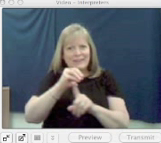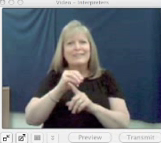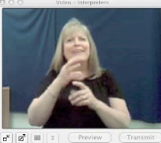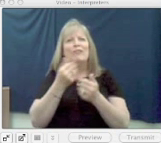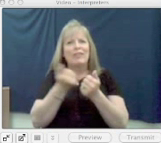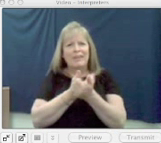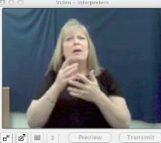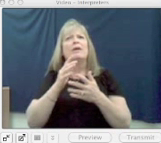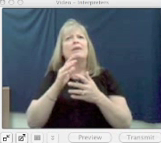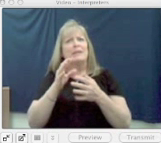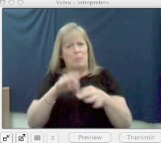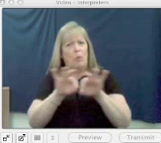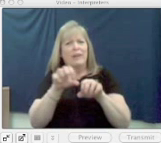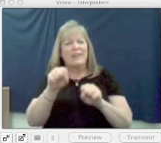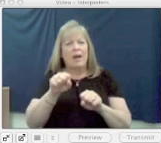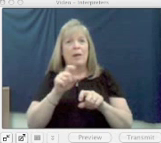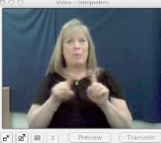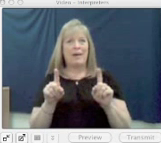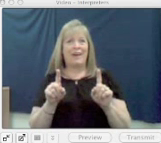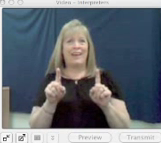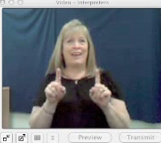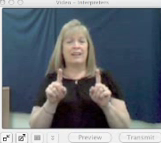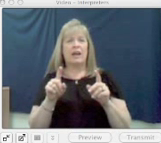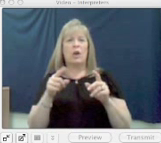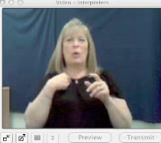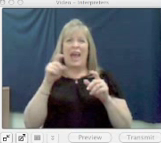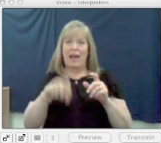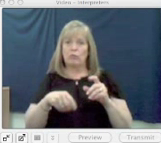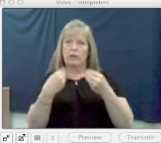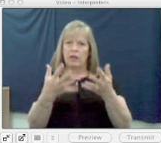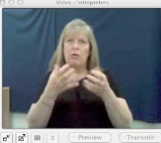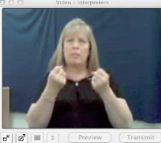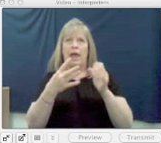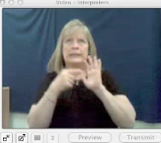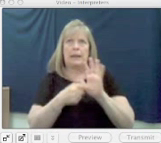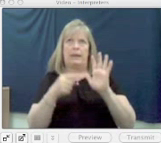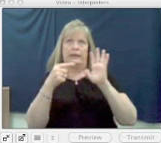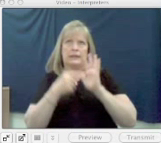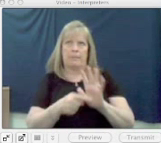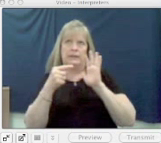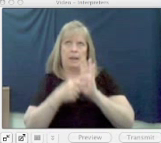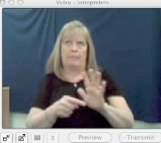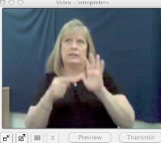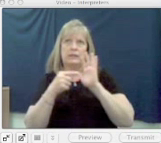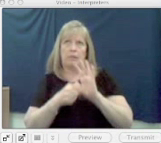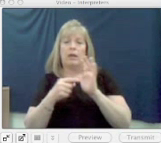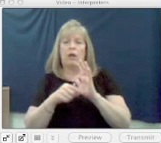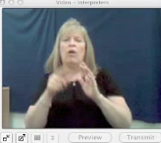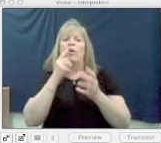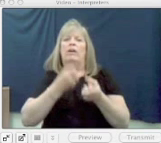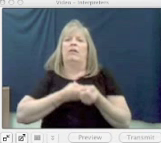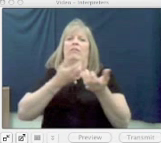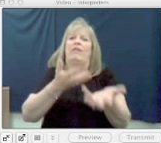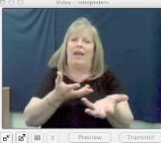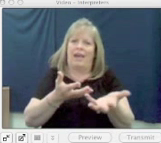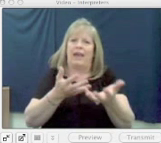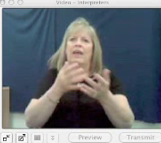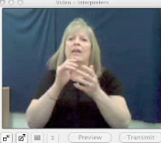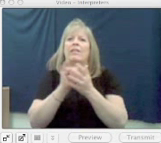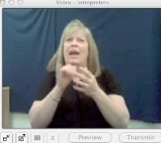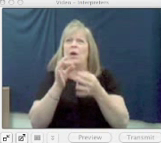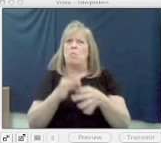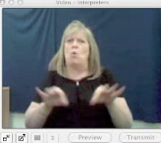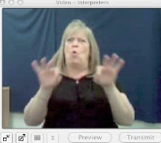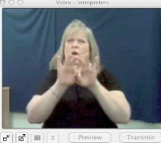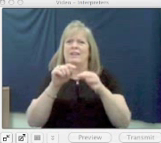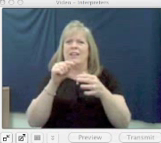awkwardness of having to use example over example over example to try to convey how important